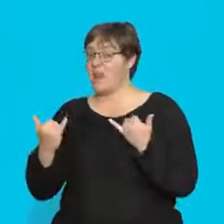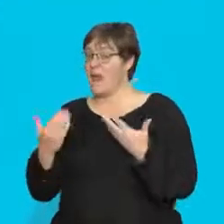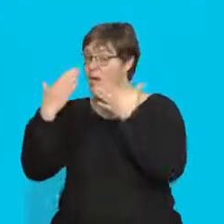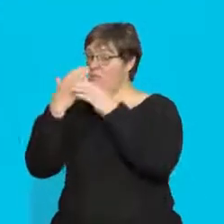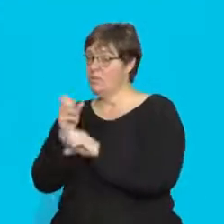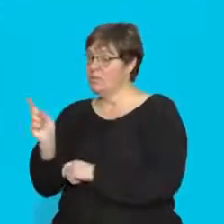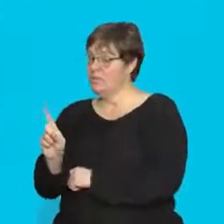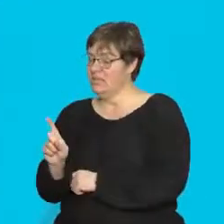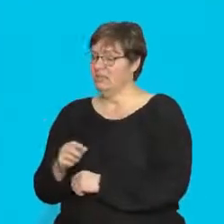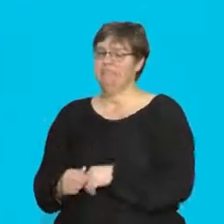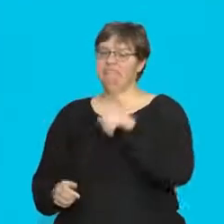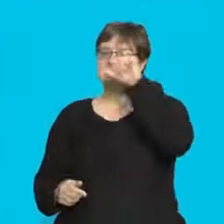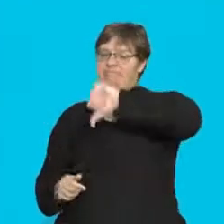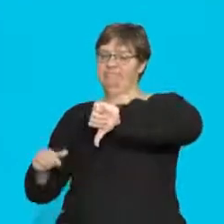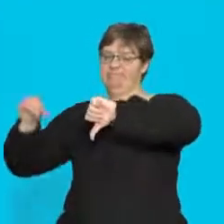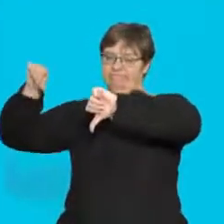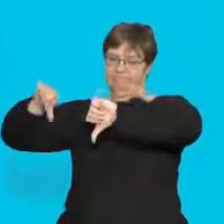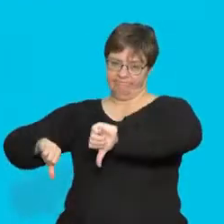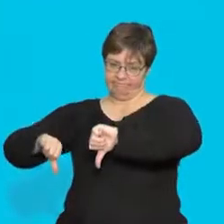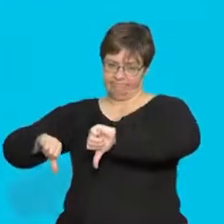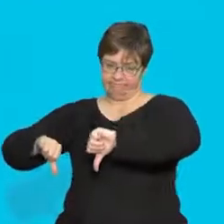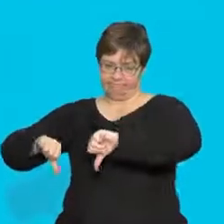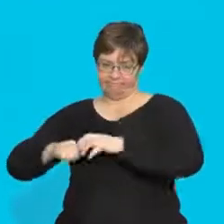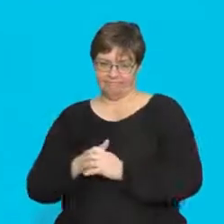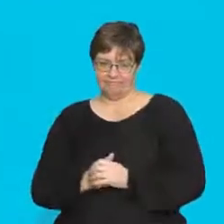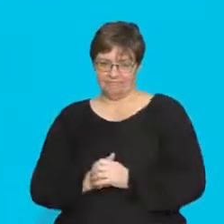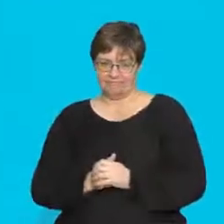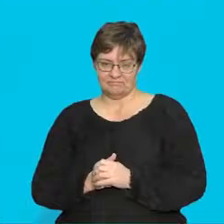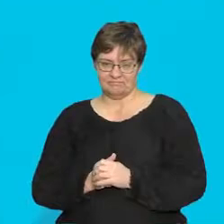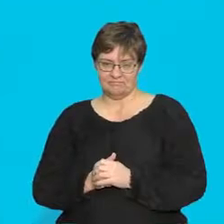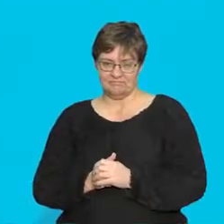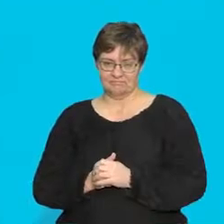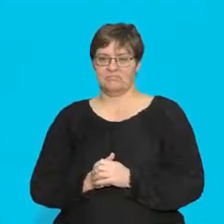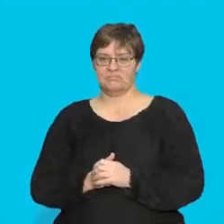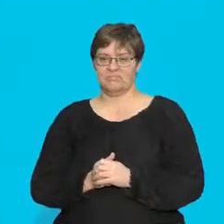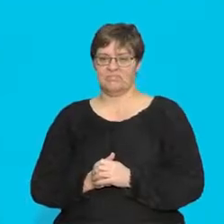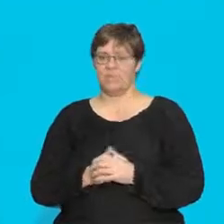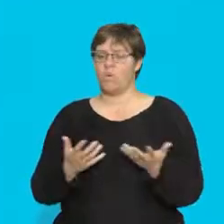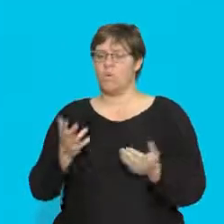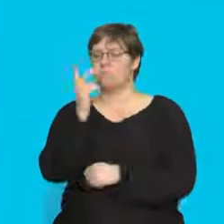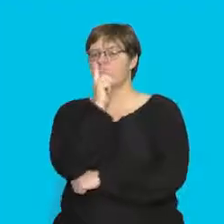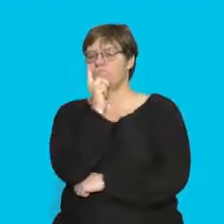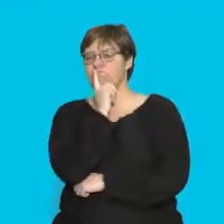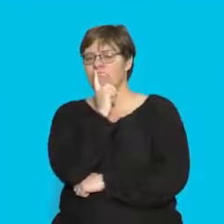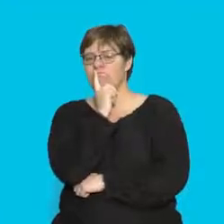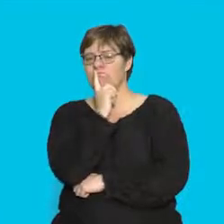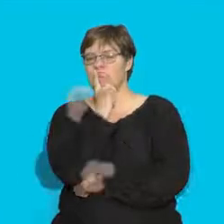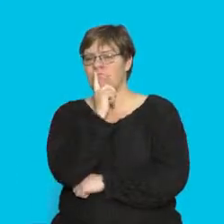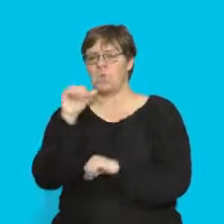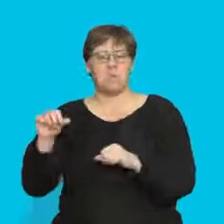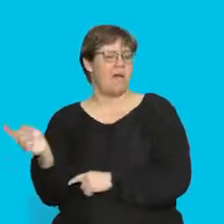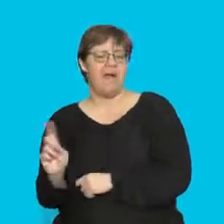We're now going to move on to a third category of symbiosis, and that